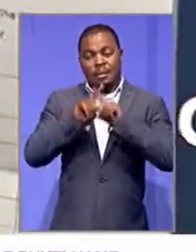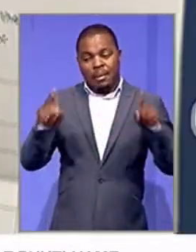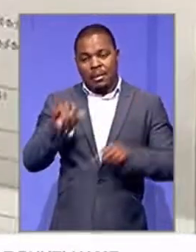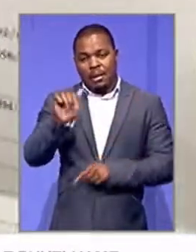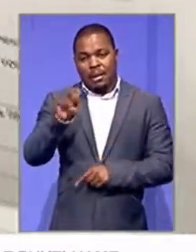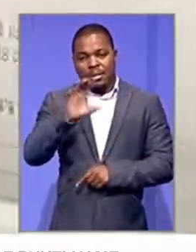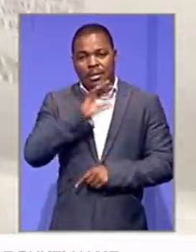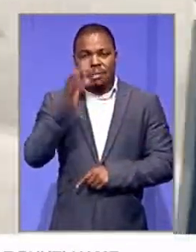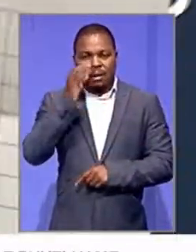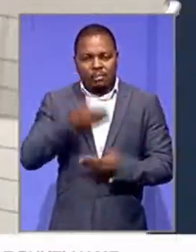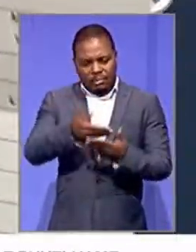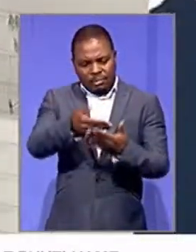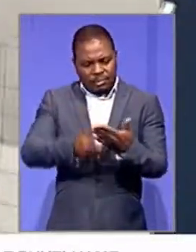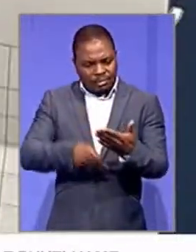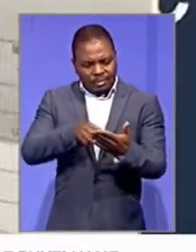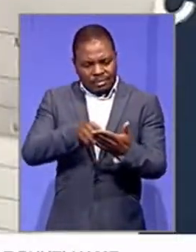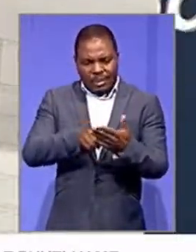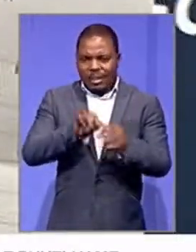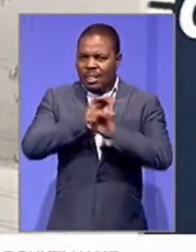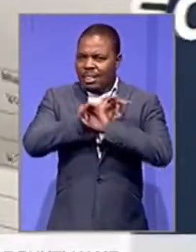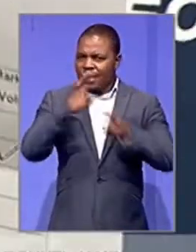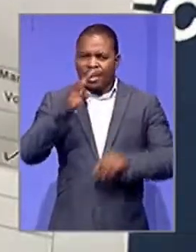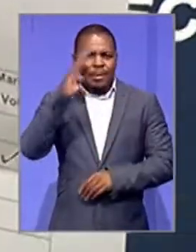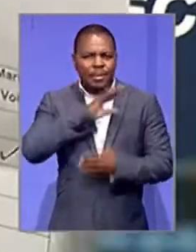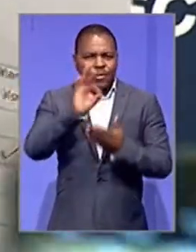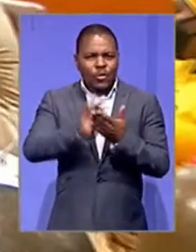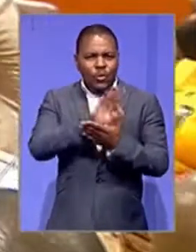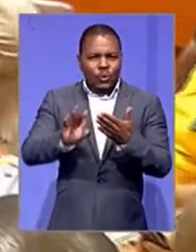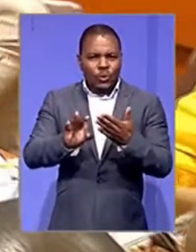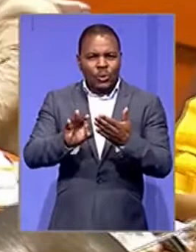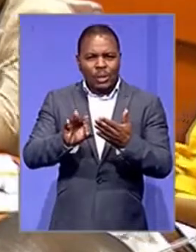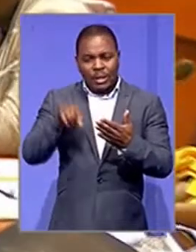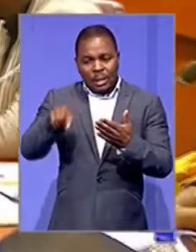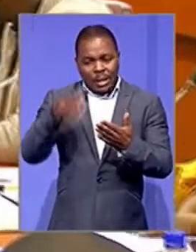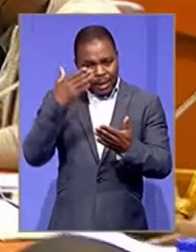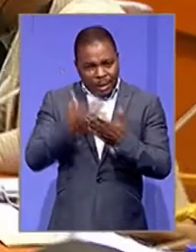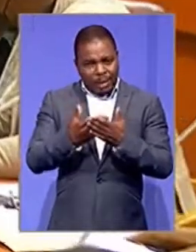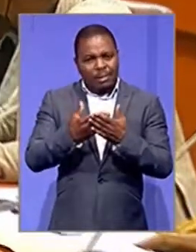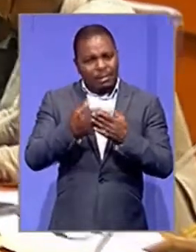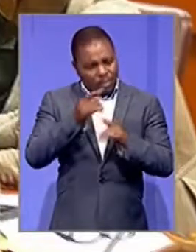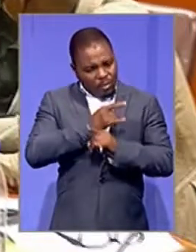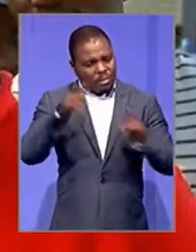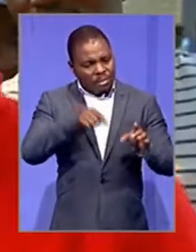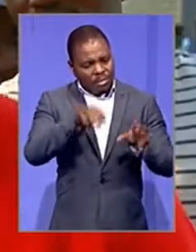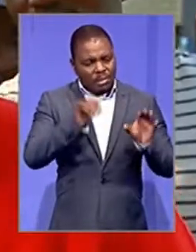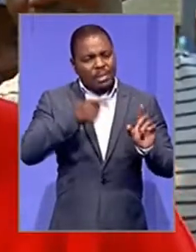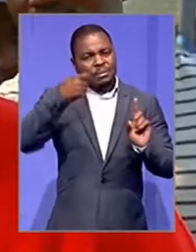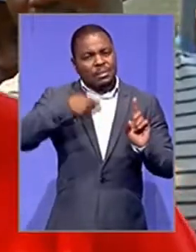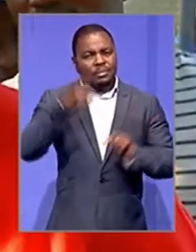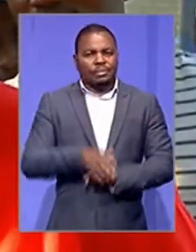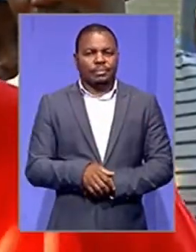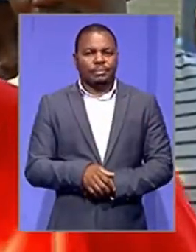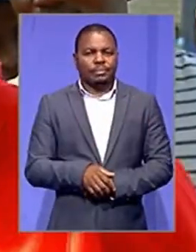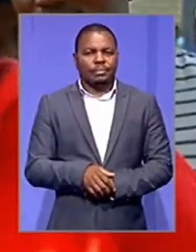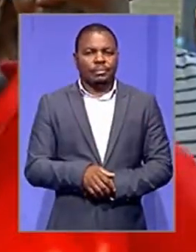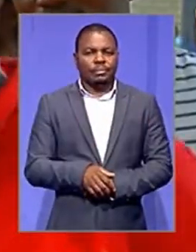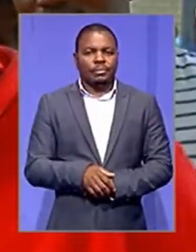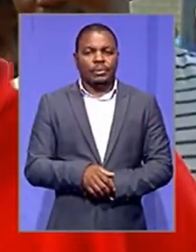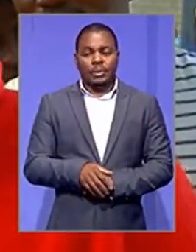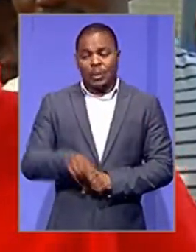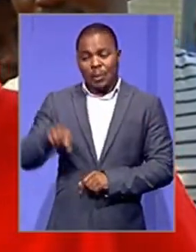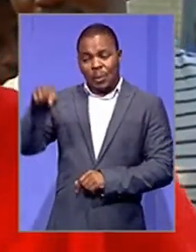bile le letlakalekgetho leo le se go lahlaka gomme le ka ba dira go batho ba sefoka maemong a bosepikara. La ke taba ya gore ba ke